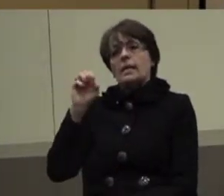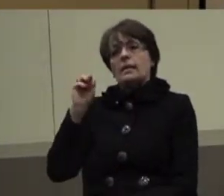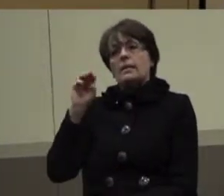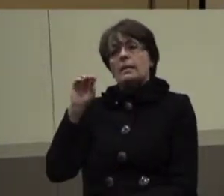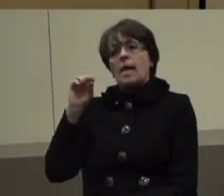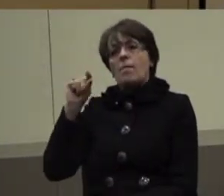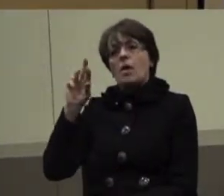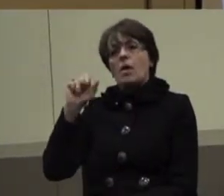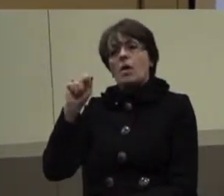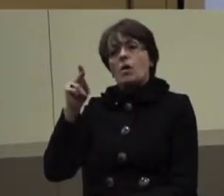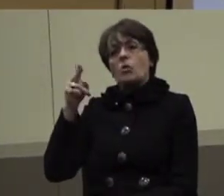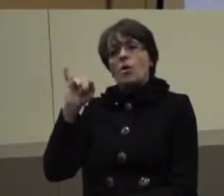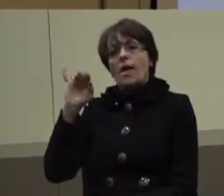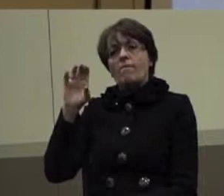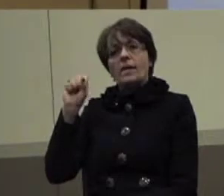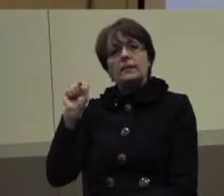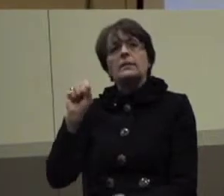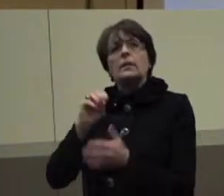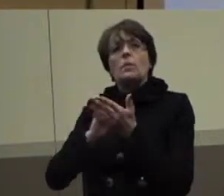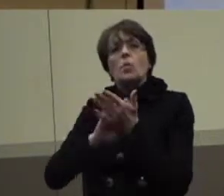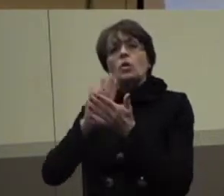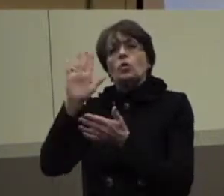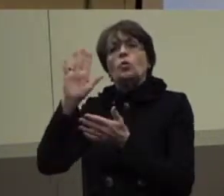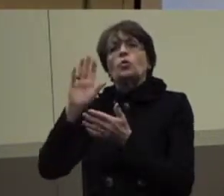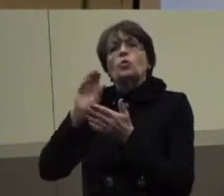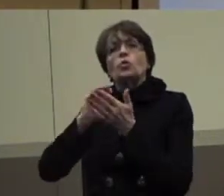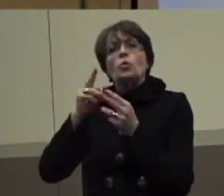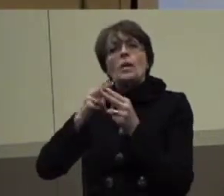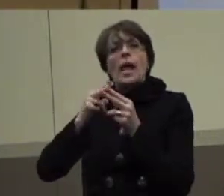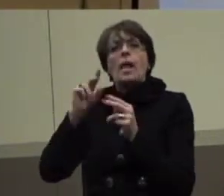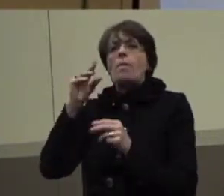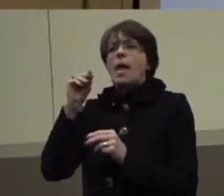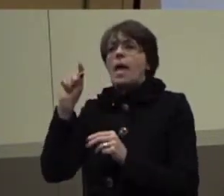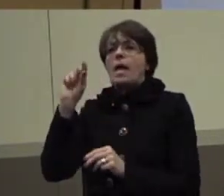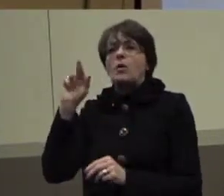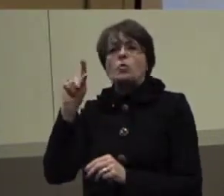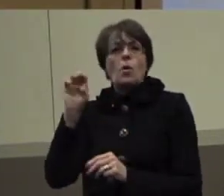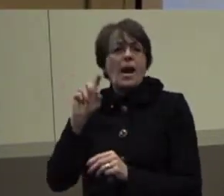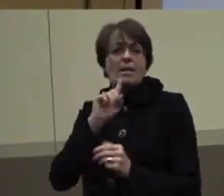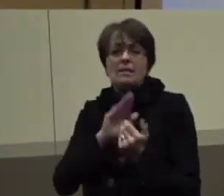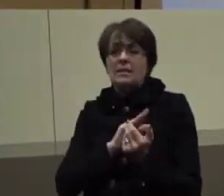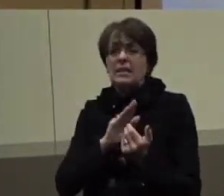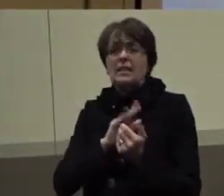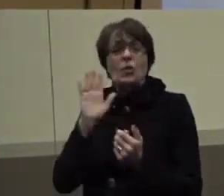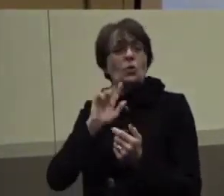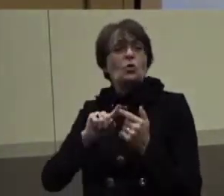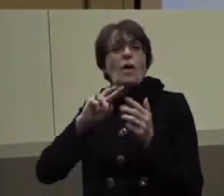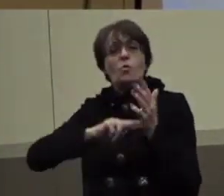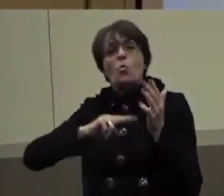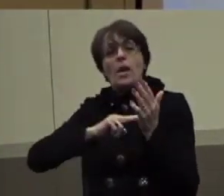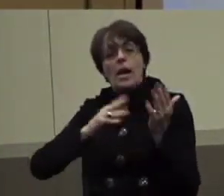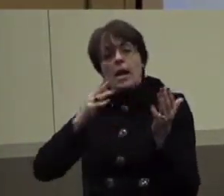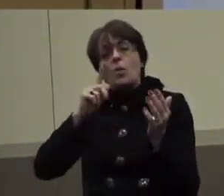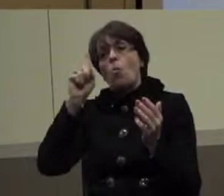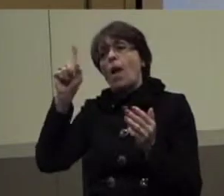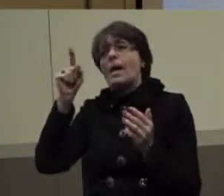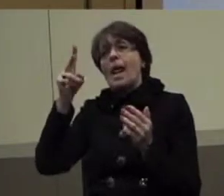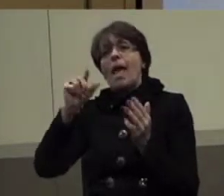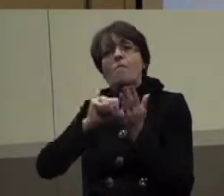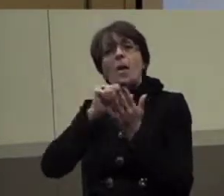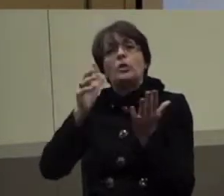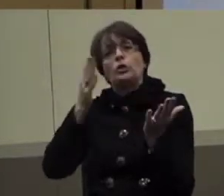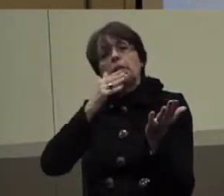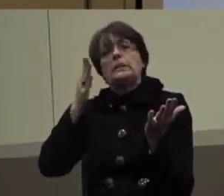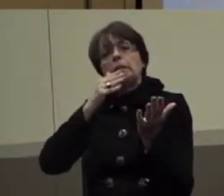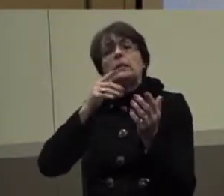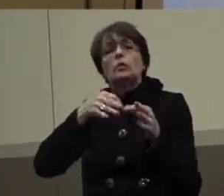in the student's name, their grade. You can see how easy this is. You used to have to read a page and a half of directions to do my old one.